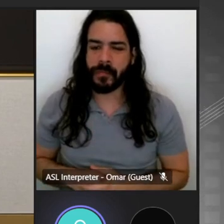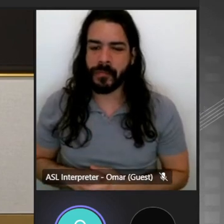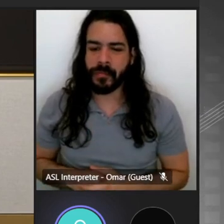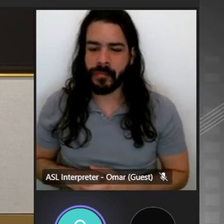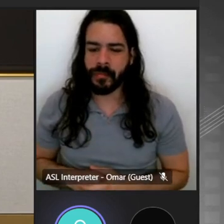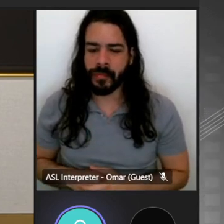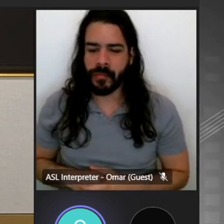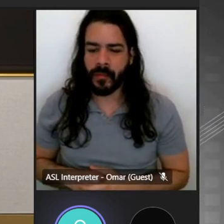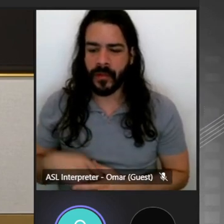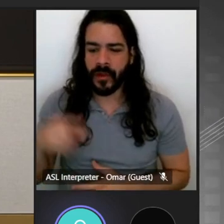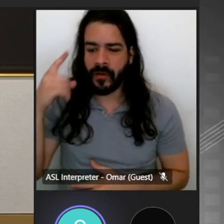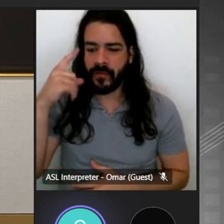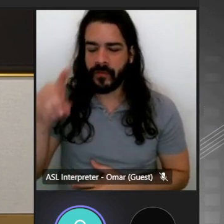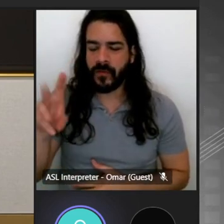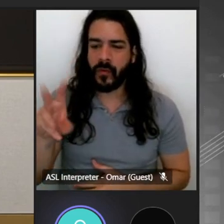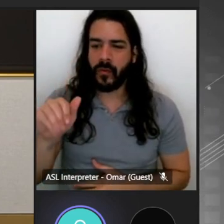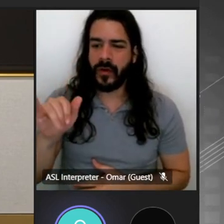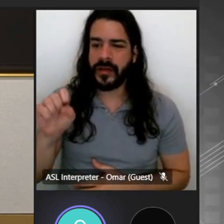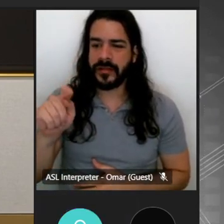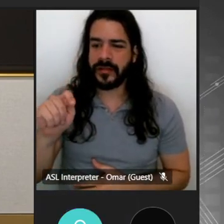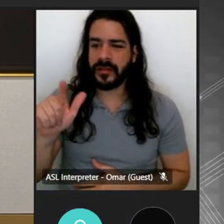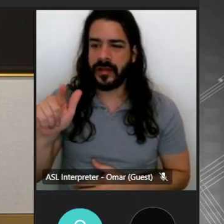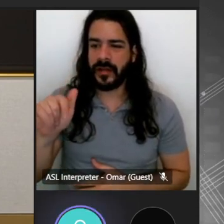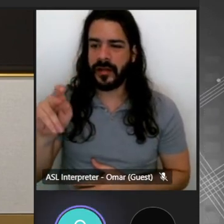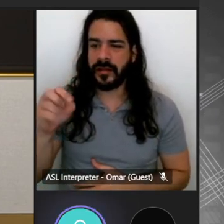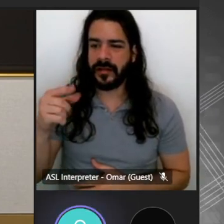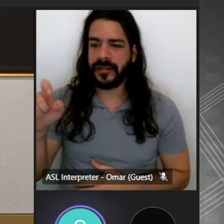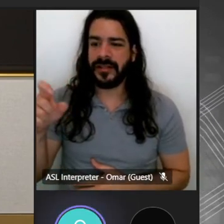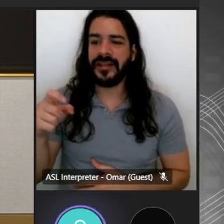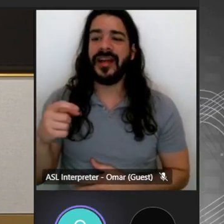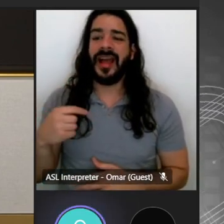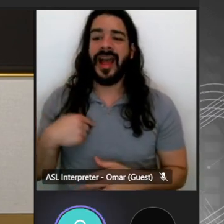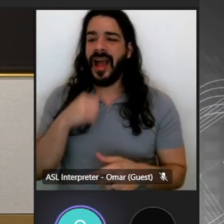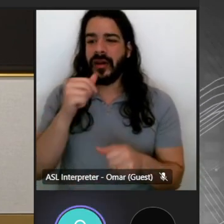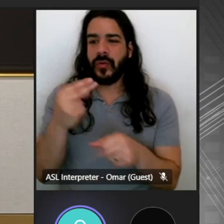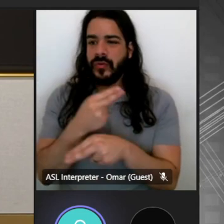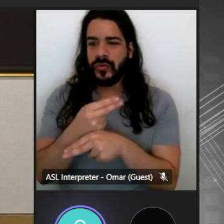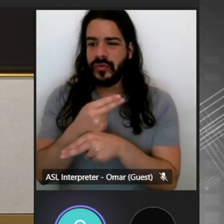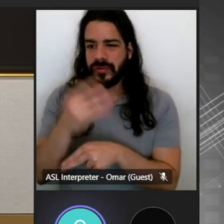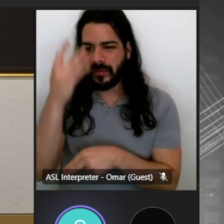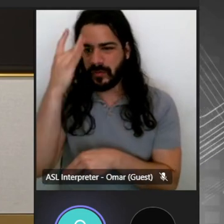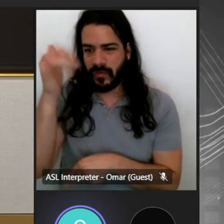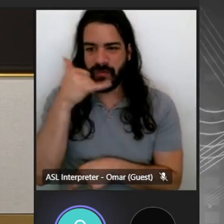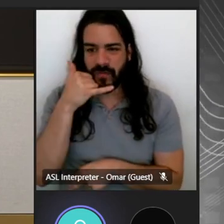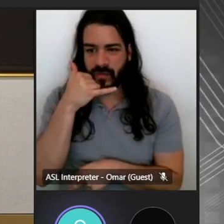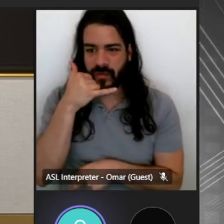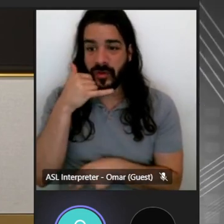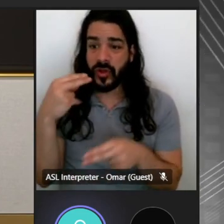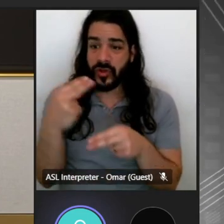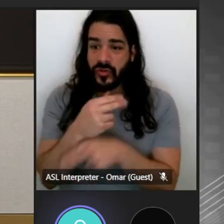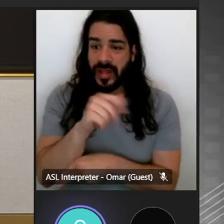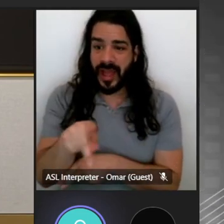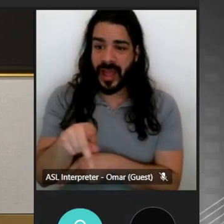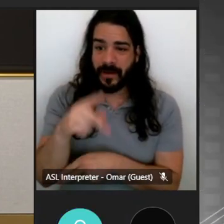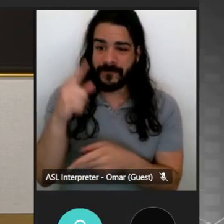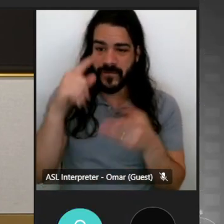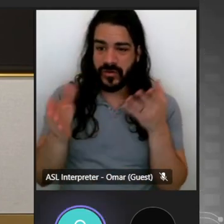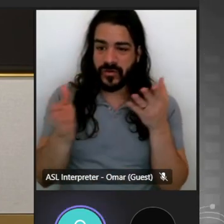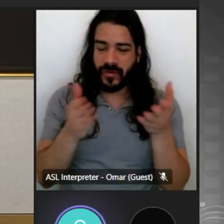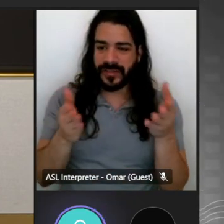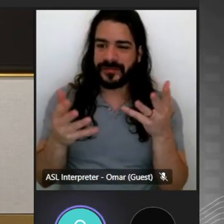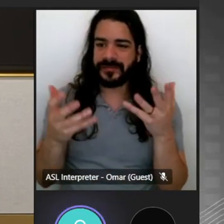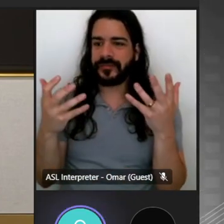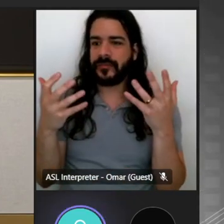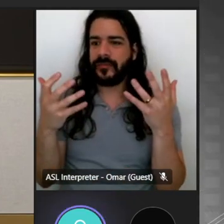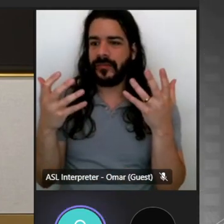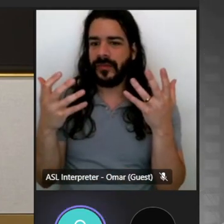Also, that for the wayfinding stuff, I'm a person who does not use a smartphone. And if we're going to use an